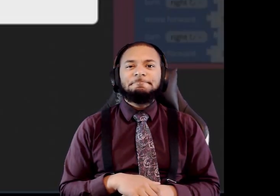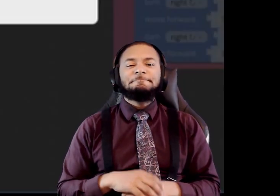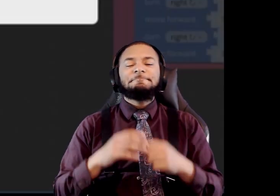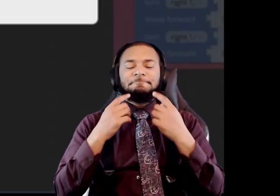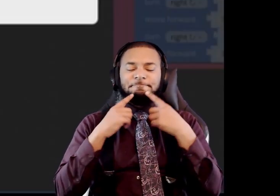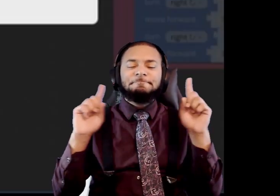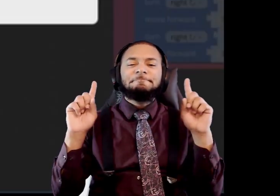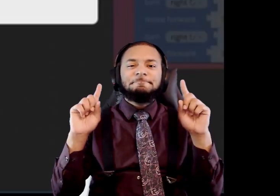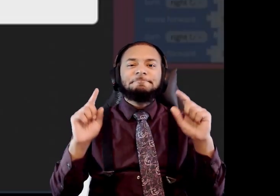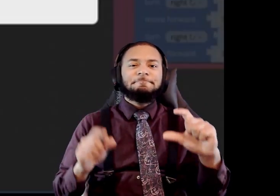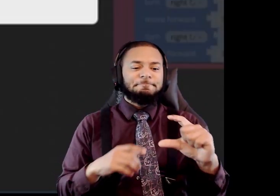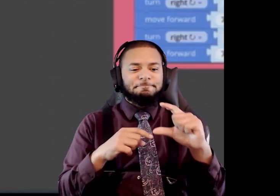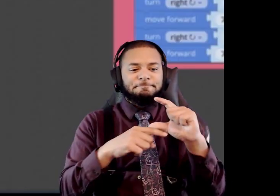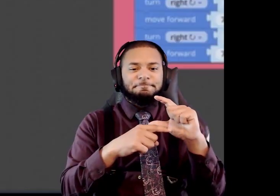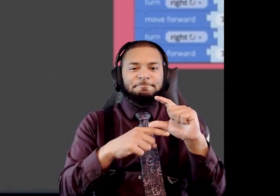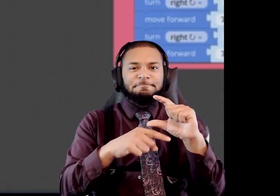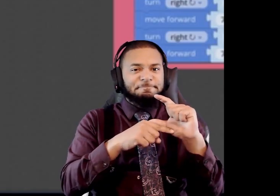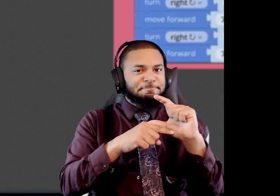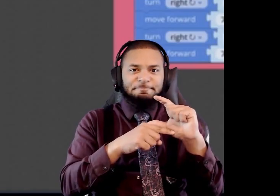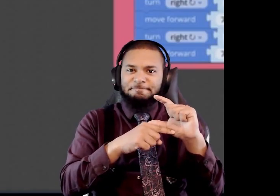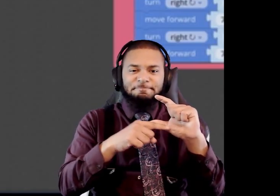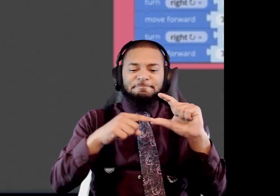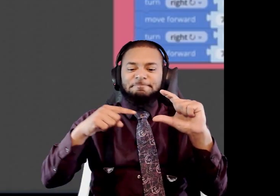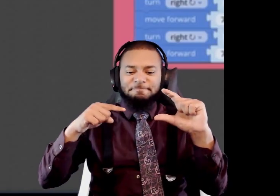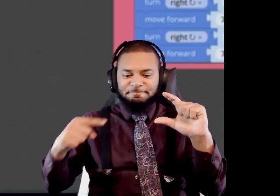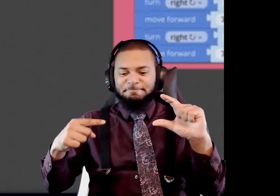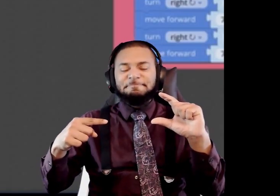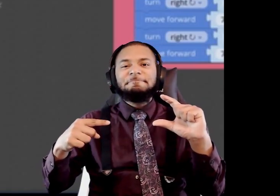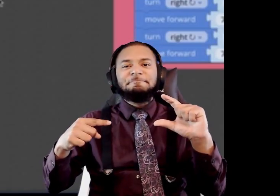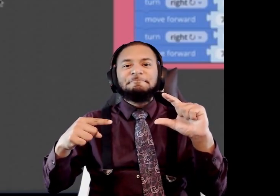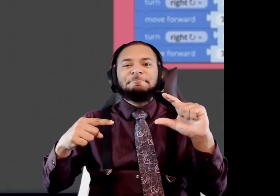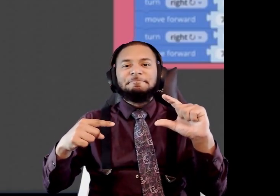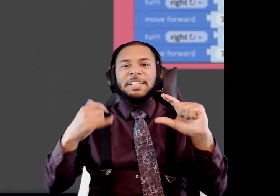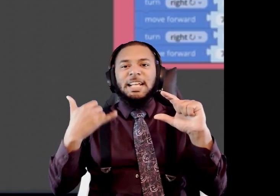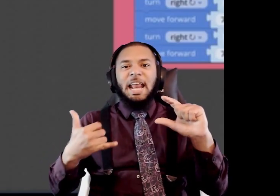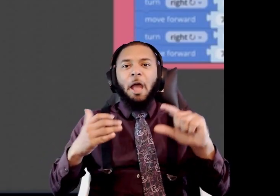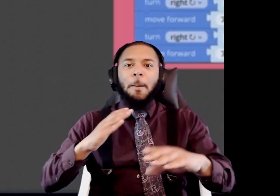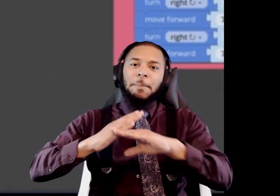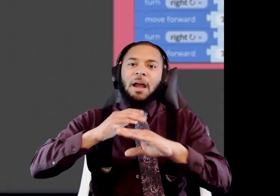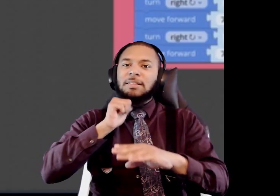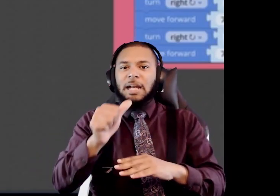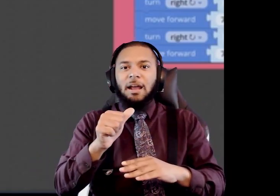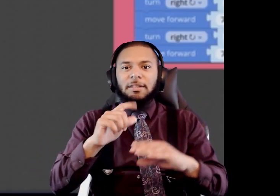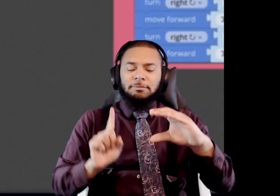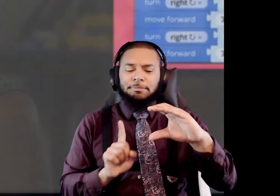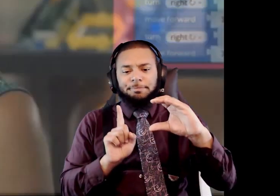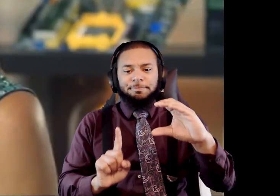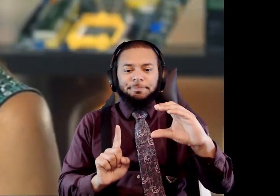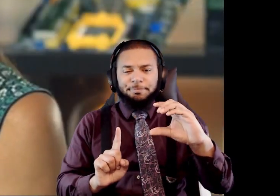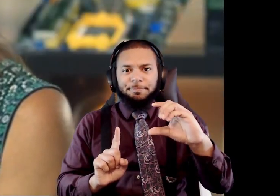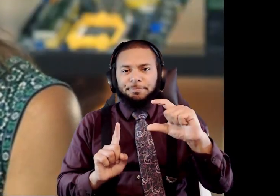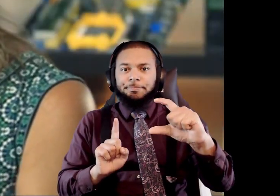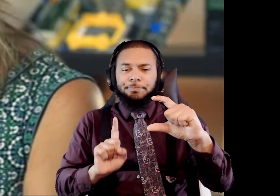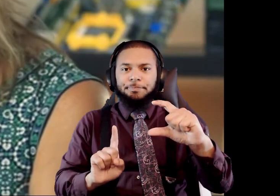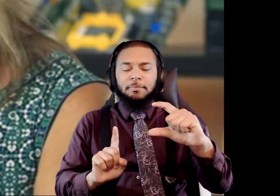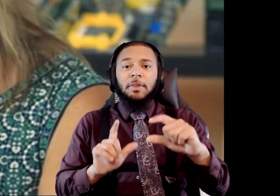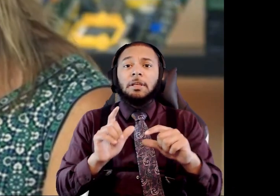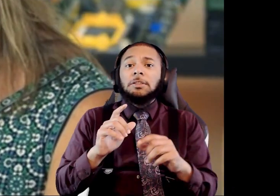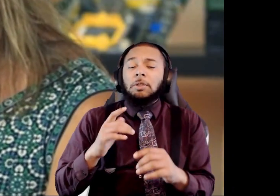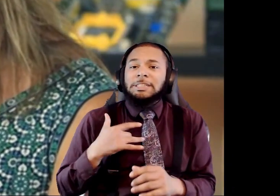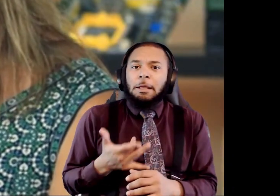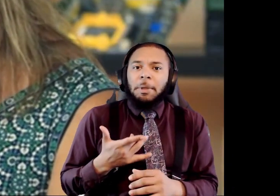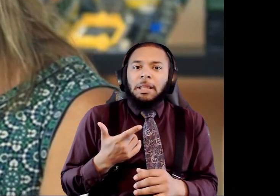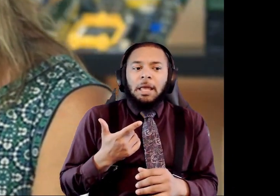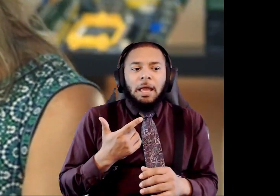And I got myself a square and no pencil in the way. So usually when I'm playing around with a new